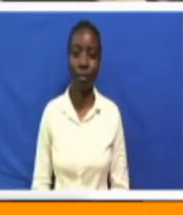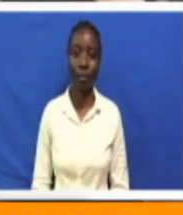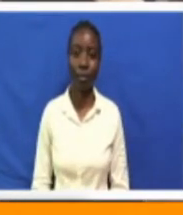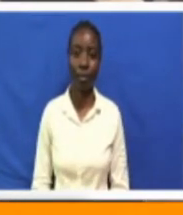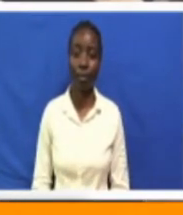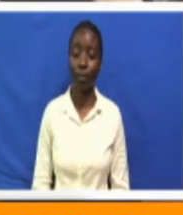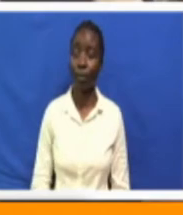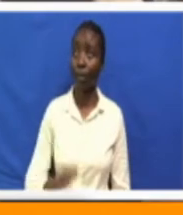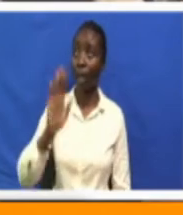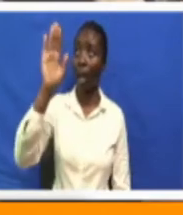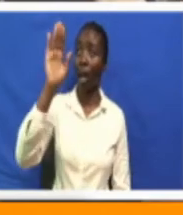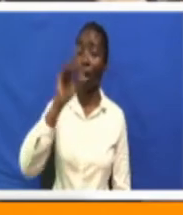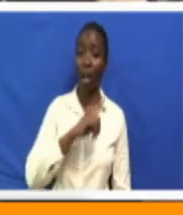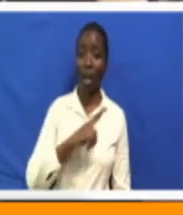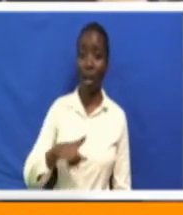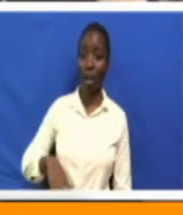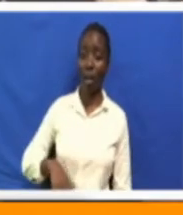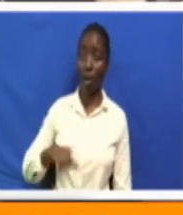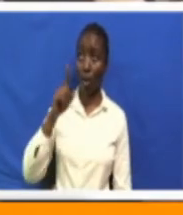foreign